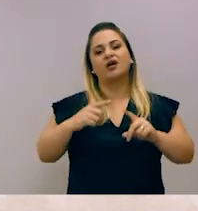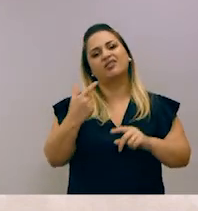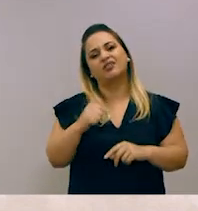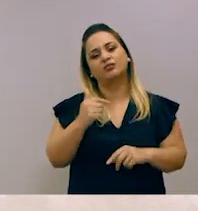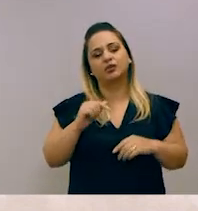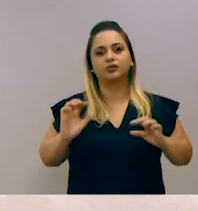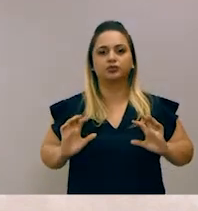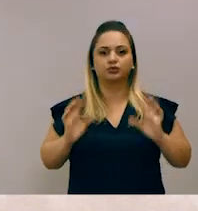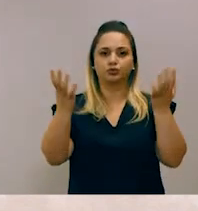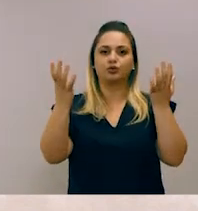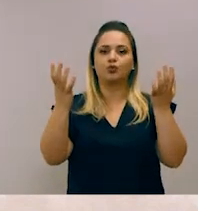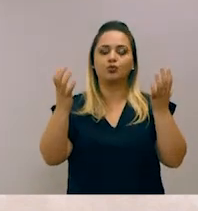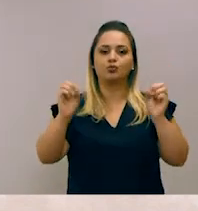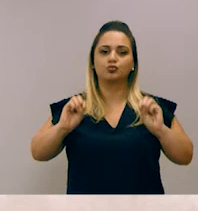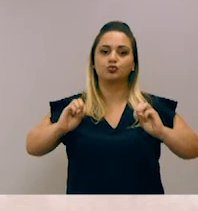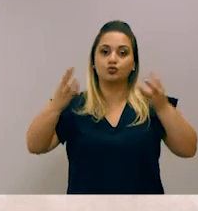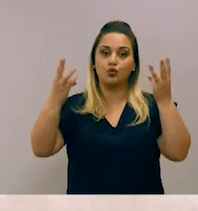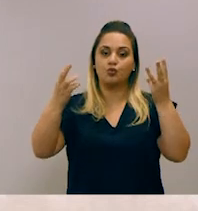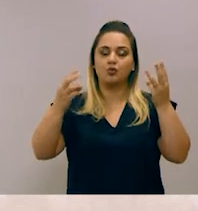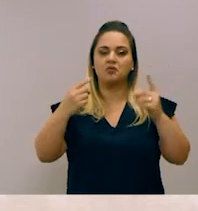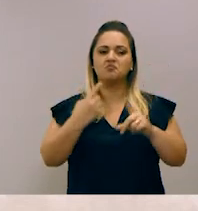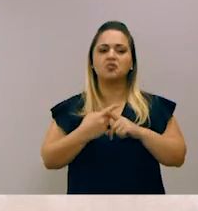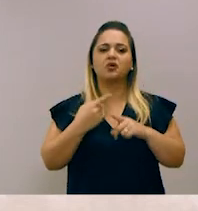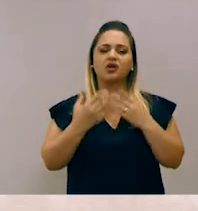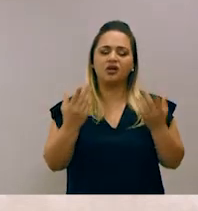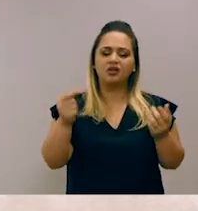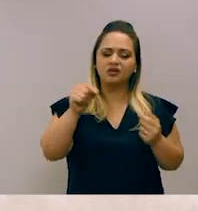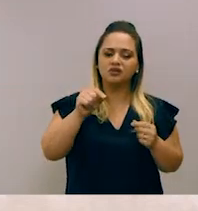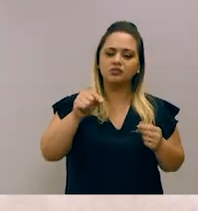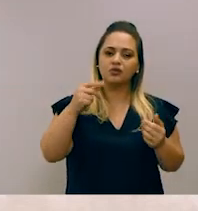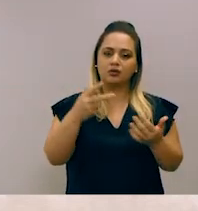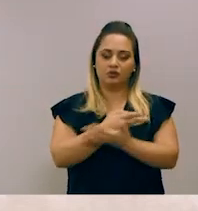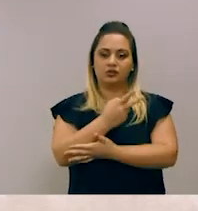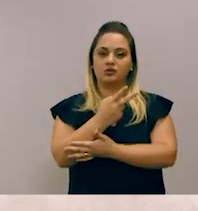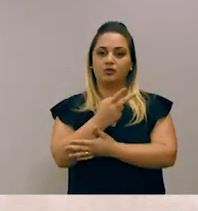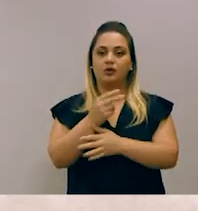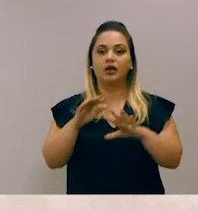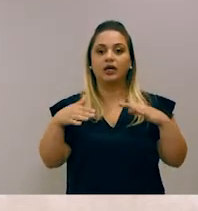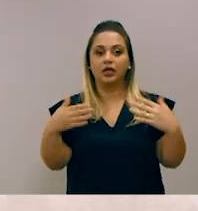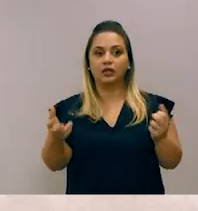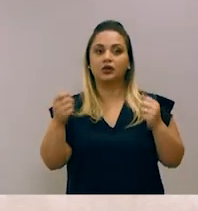whole public administration is a user of TCA system.